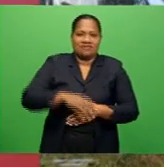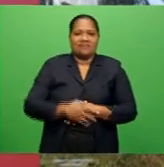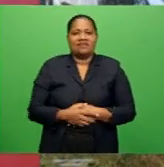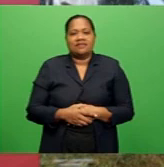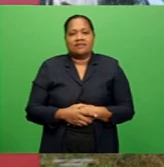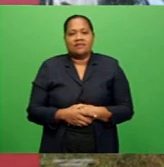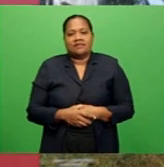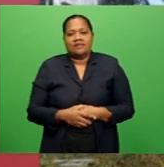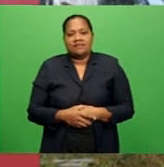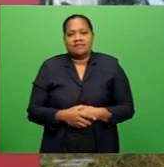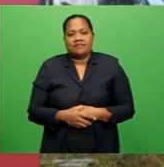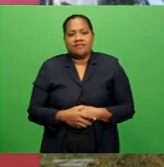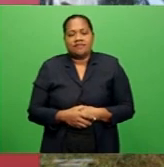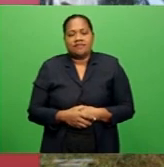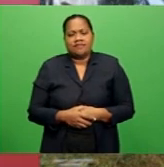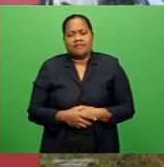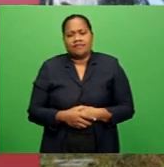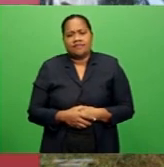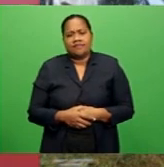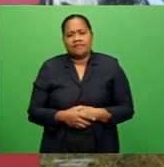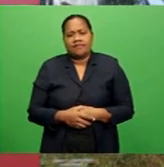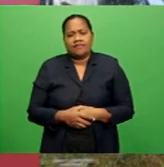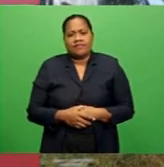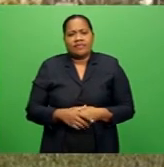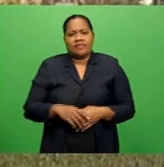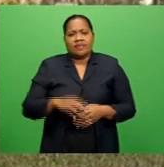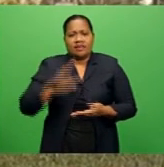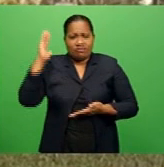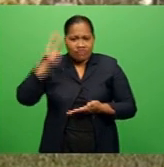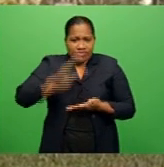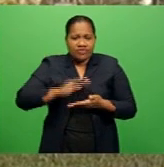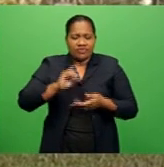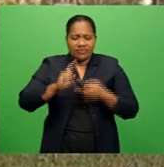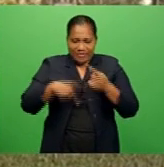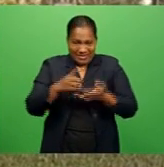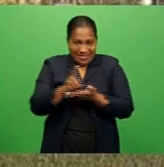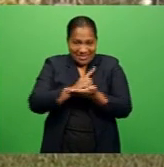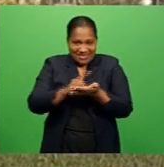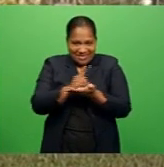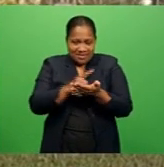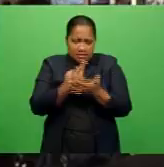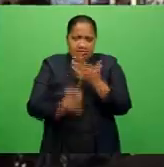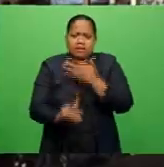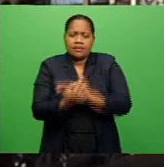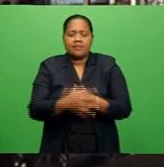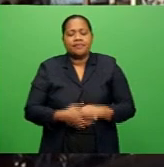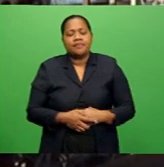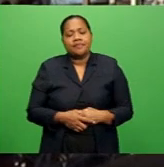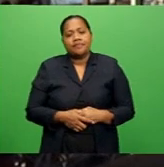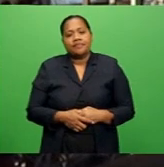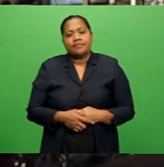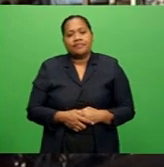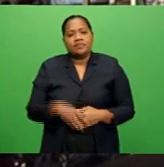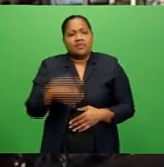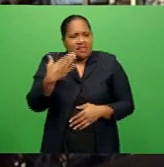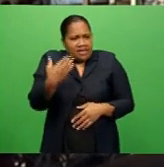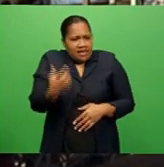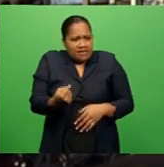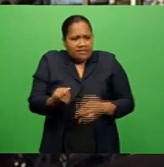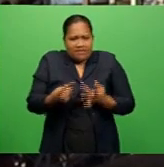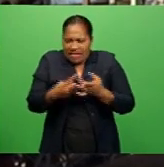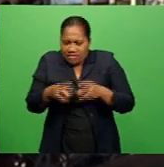the likelihood of communicable diseases happening. Necessary steps have been undertaken to